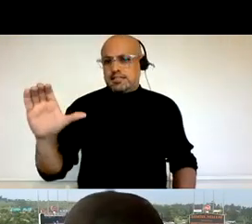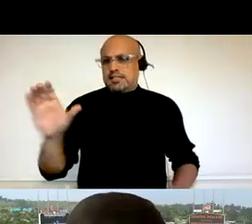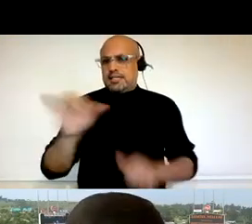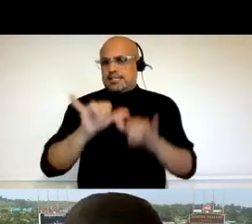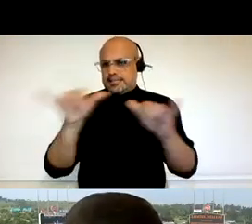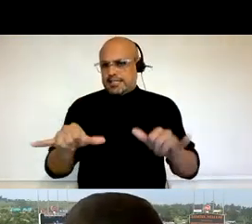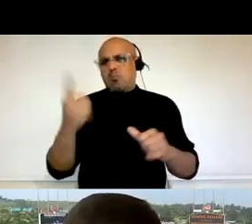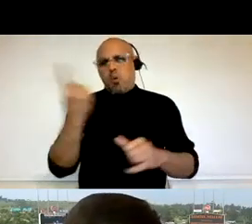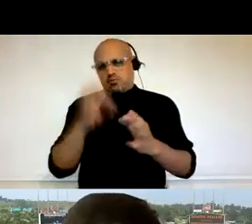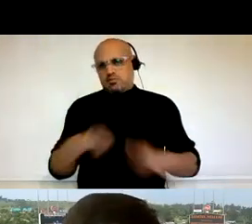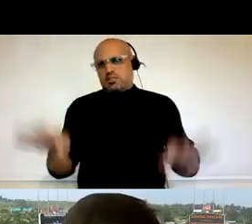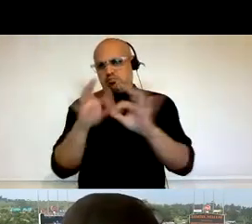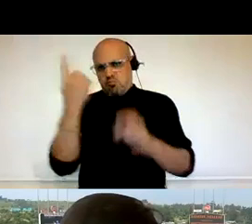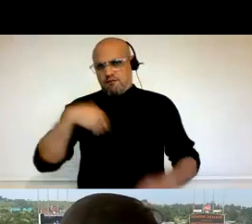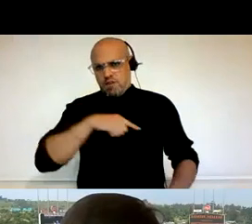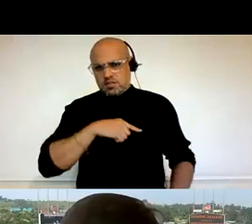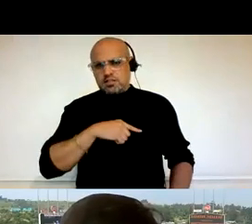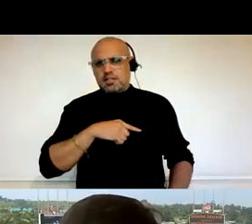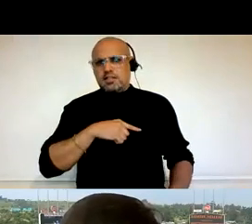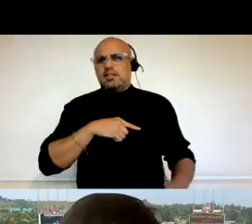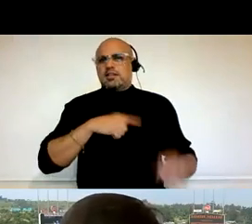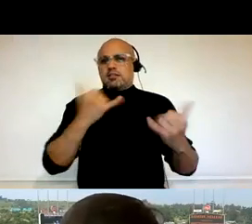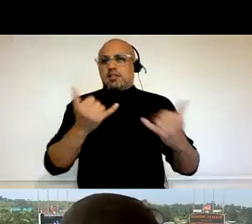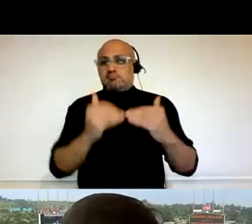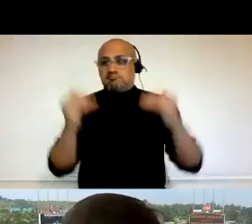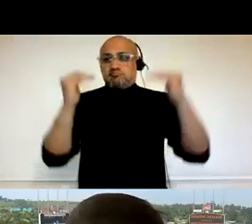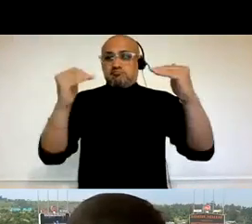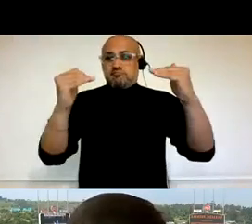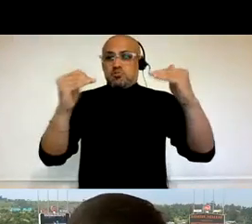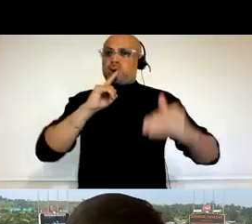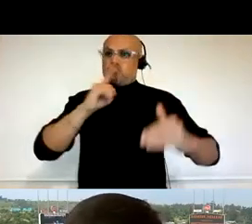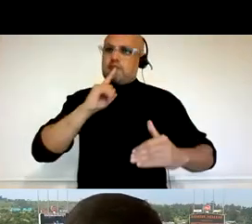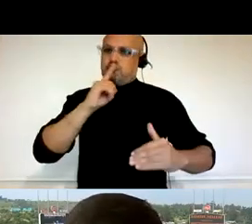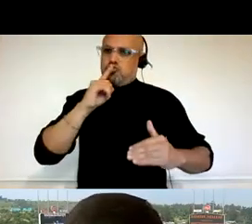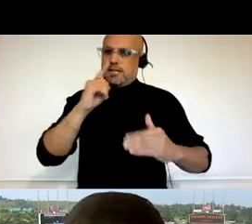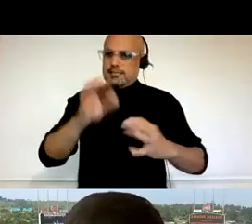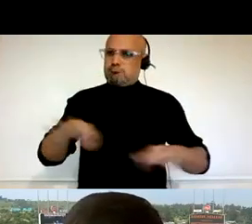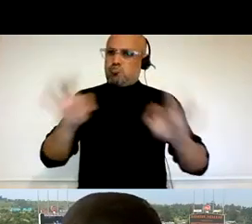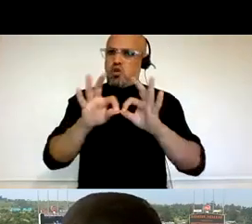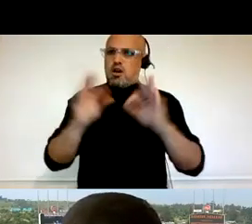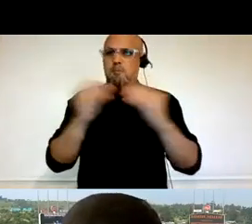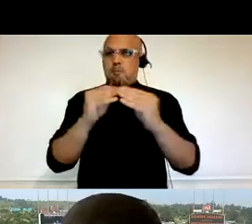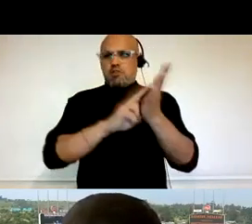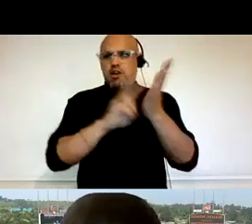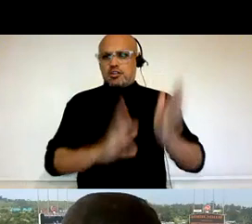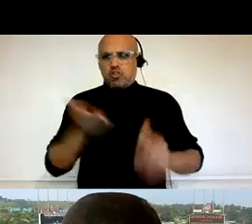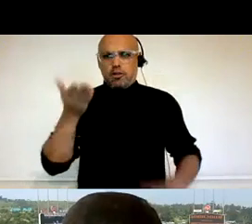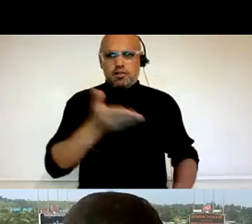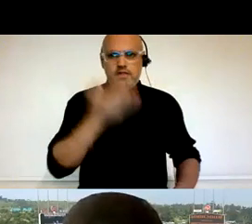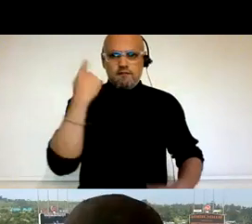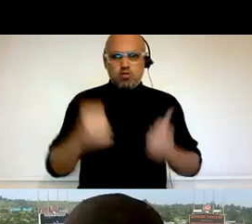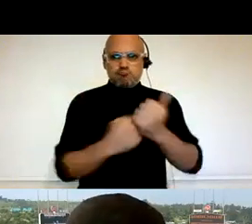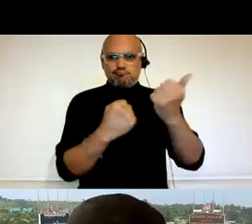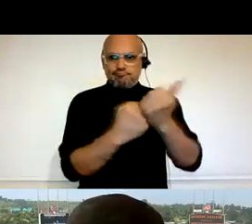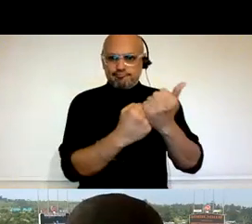always been a critical repair. It's now been elevated to super critical. We've got more contractors on place to supplement our in-house people. You know,